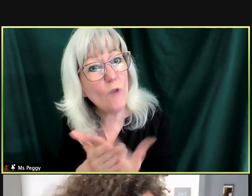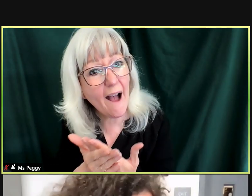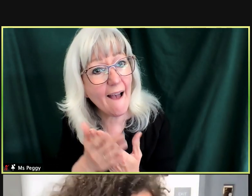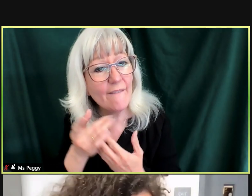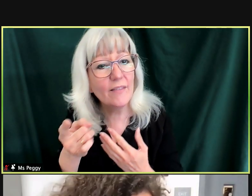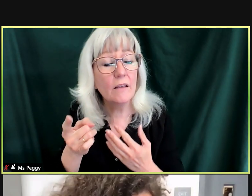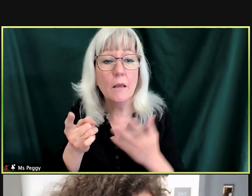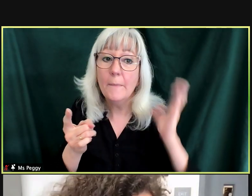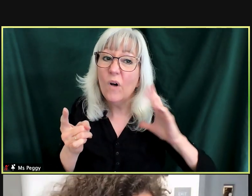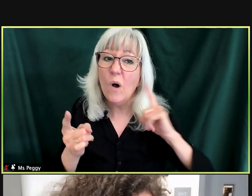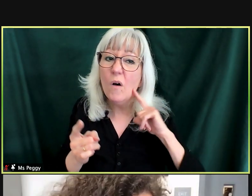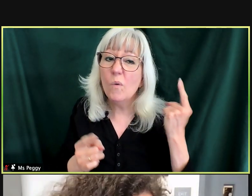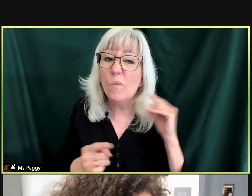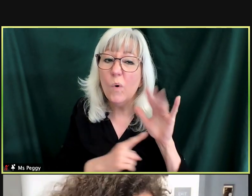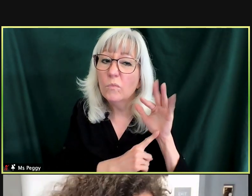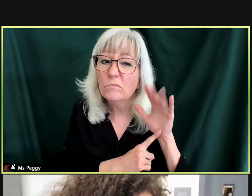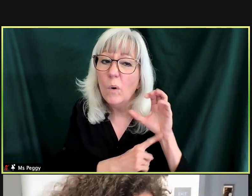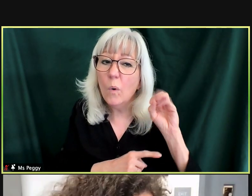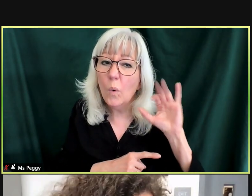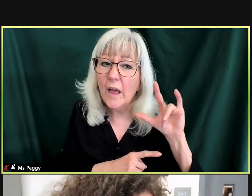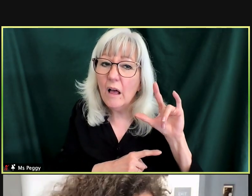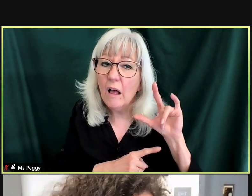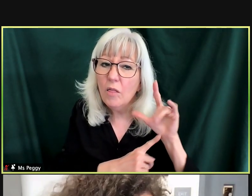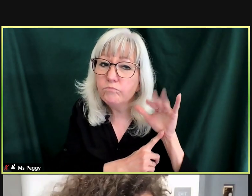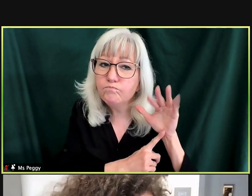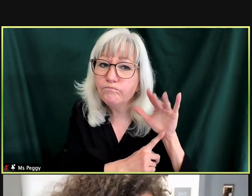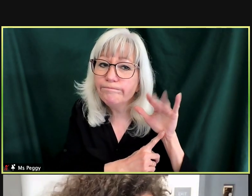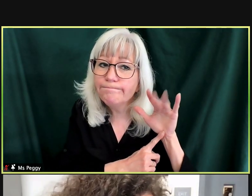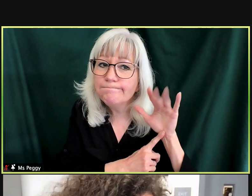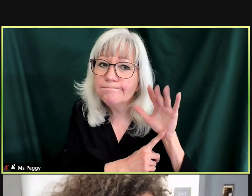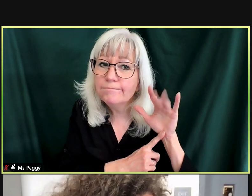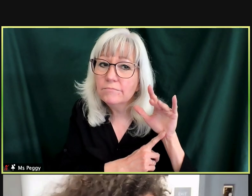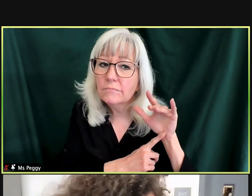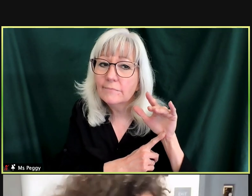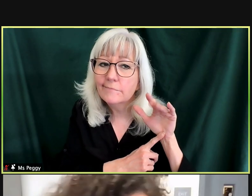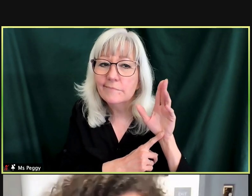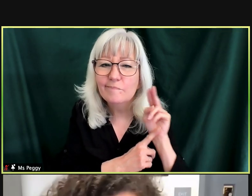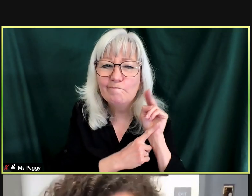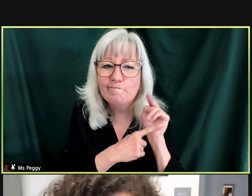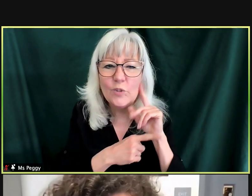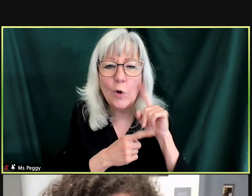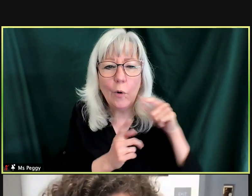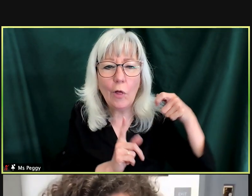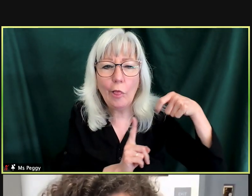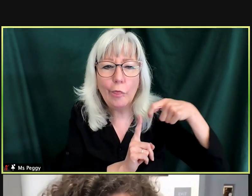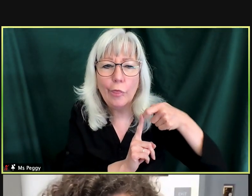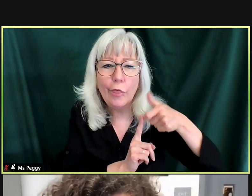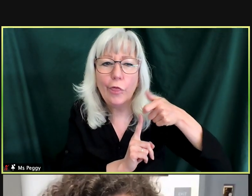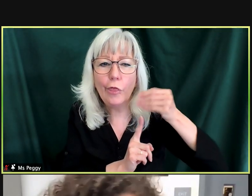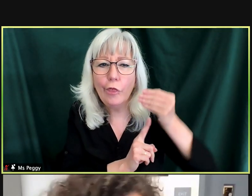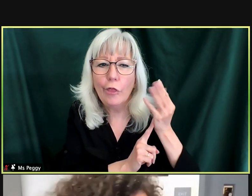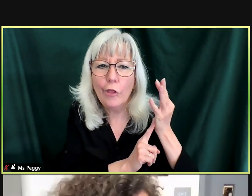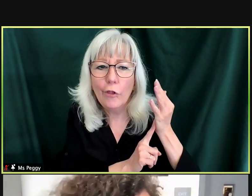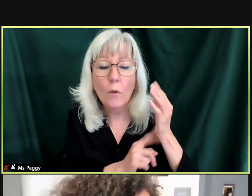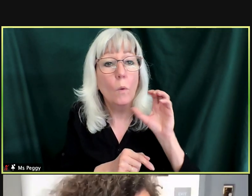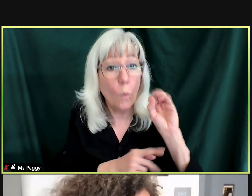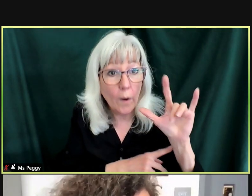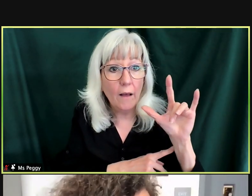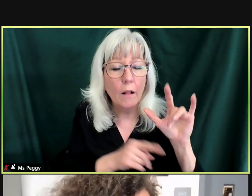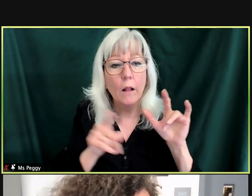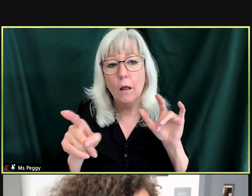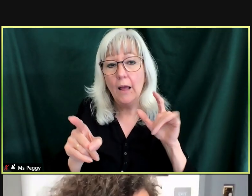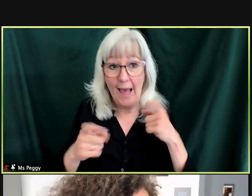only oil lights, where they had candles and oil lamps. Electricity is new. I